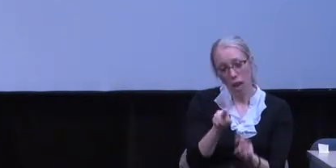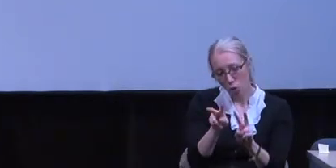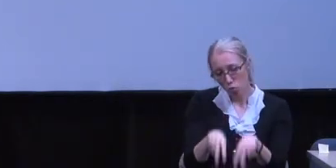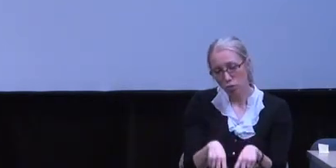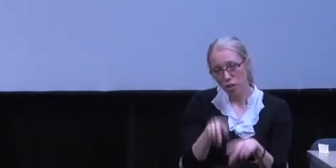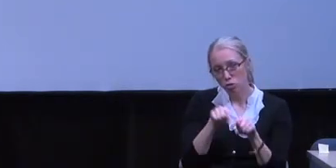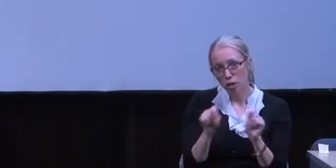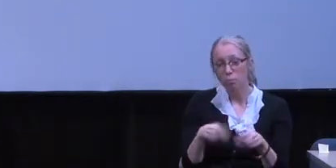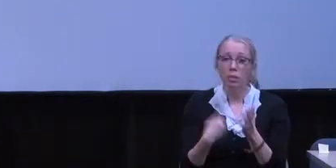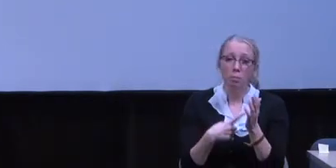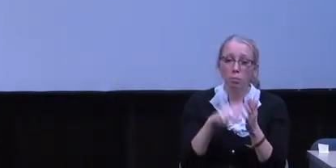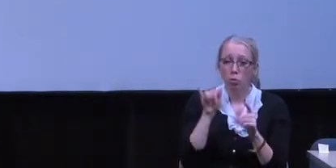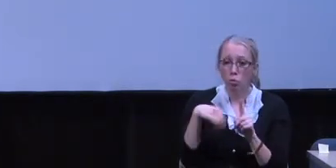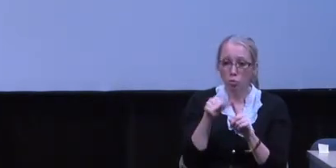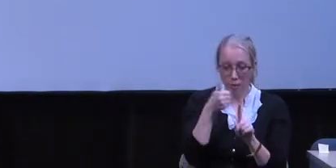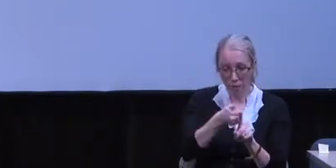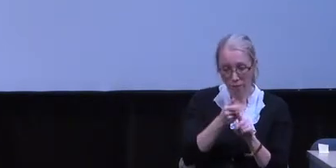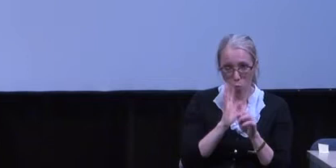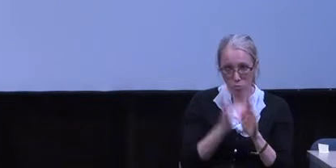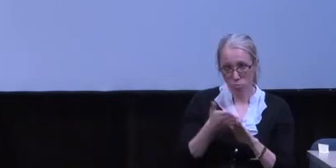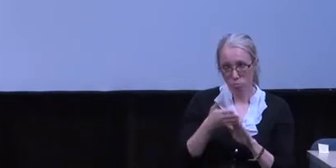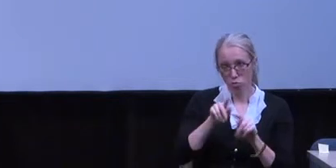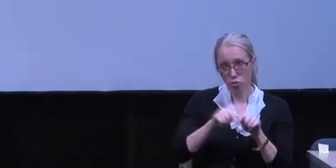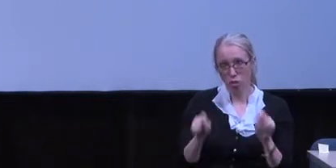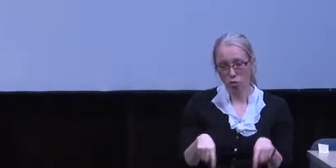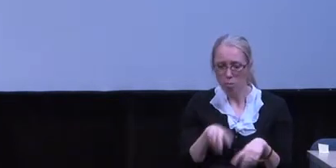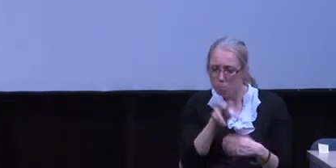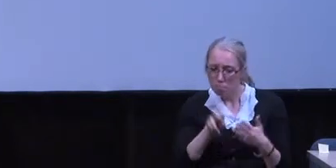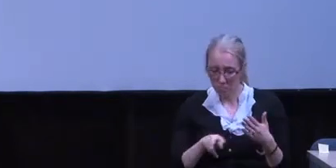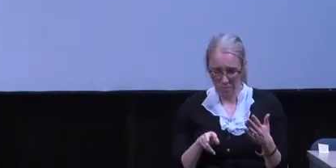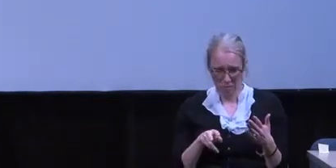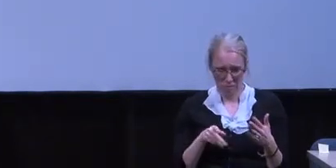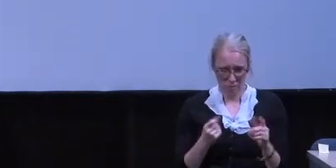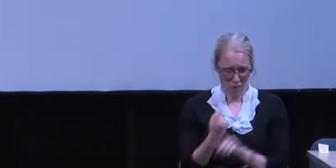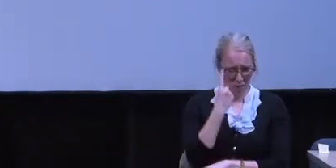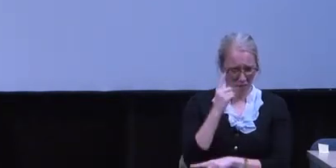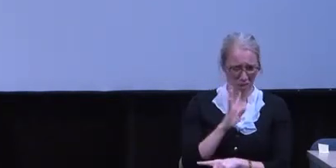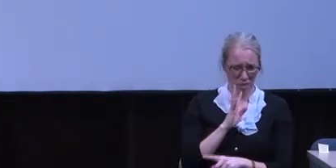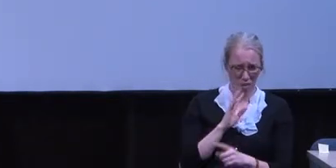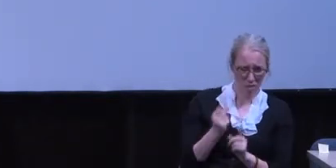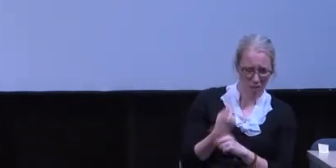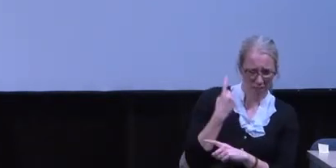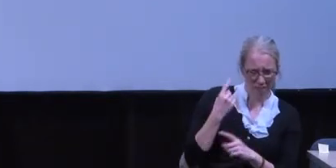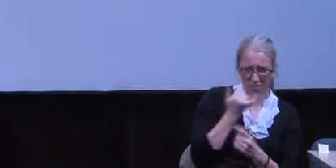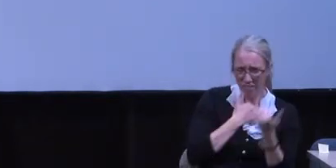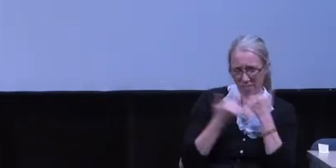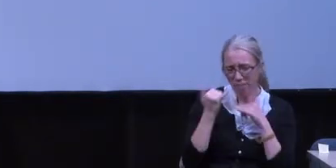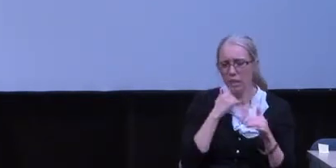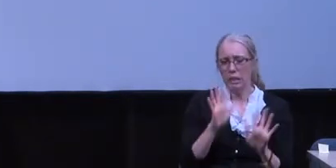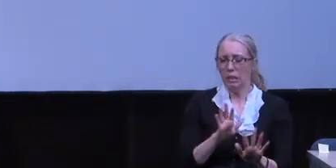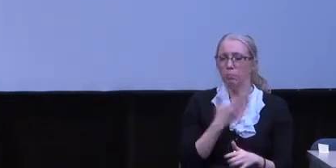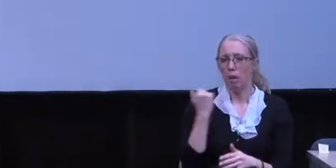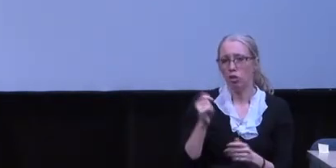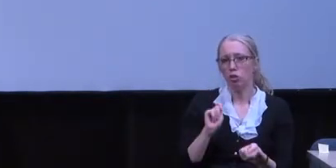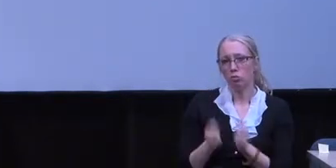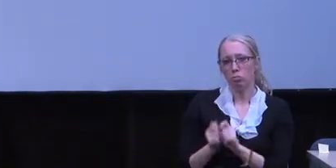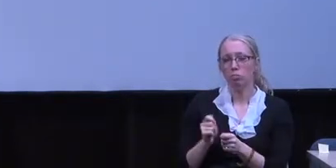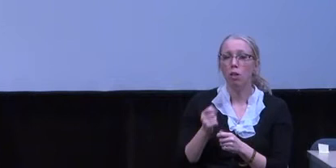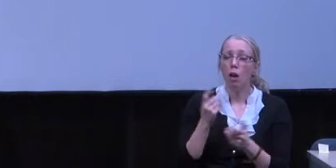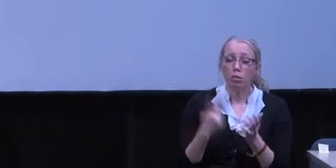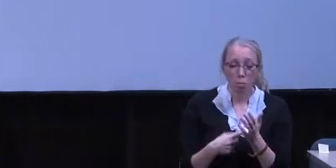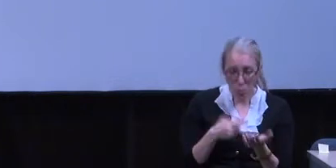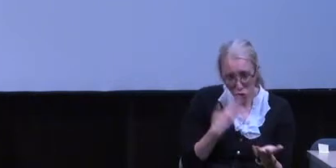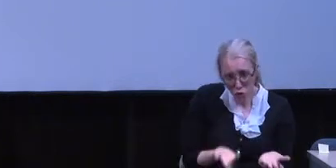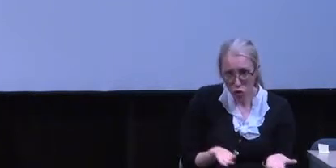of, let's say, YouTube and see how good it is before you actually decide you want to show it. And maybe it's good enough where there's just a couple of words that